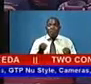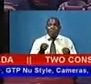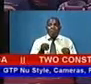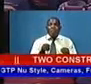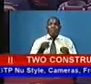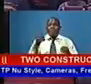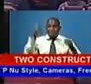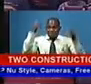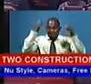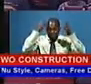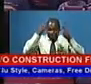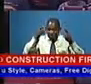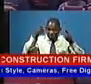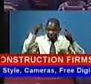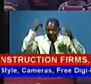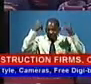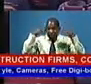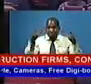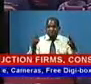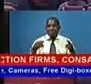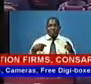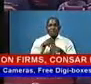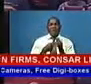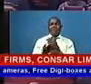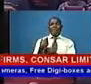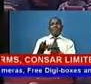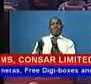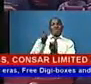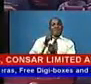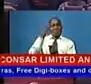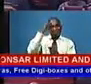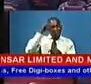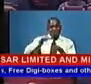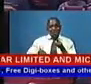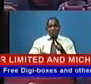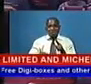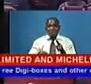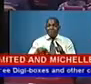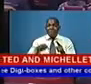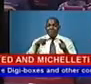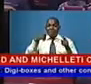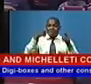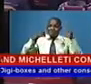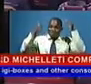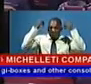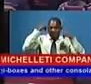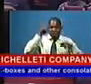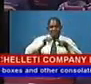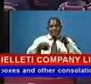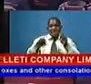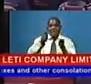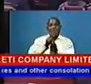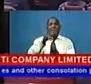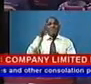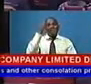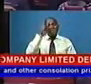from the bar. We can't take dictation from the bar. And this